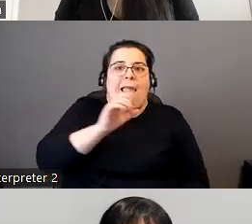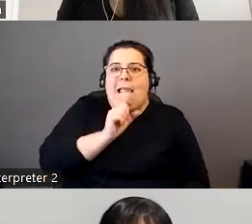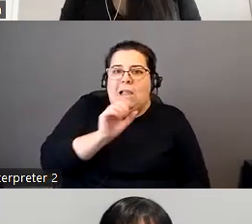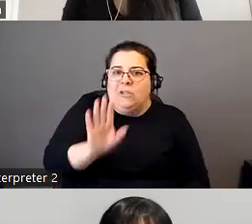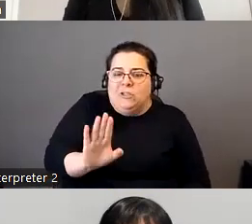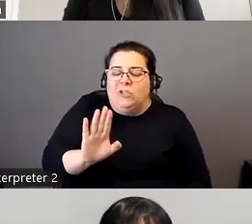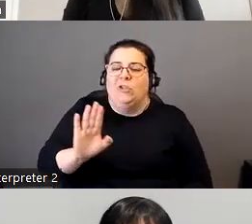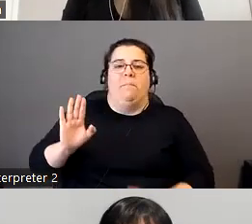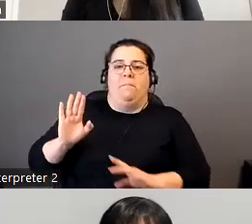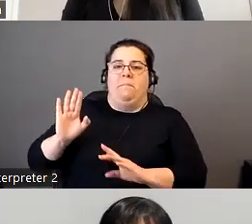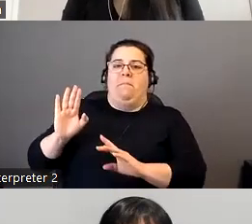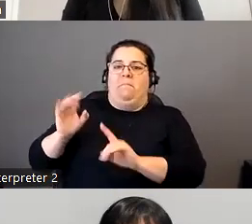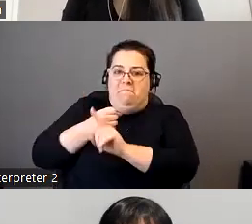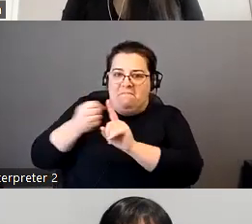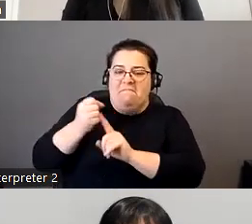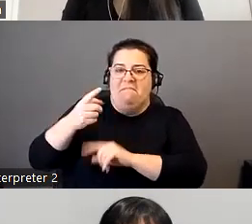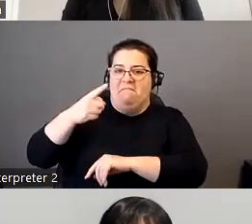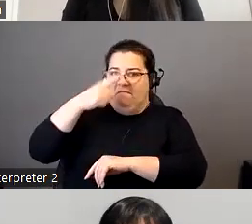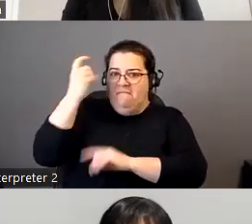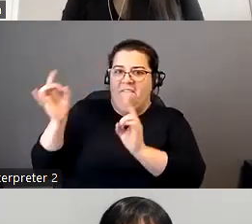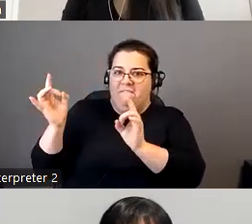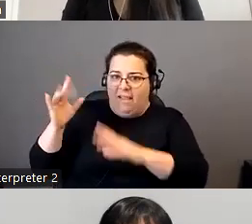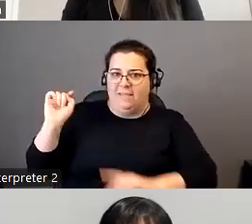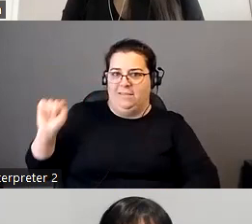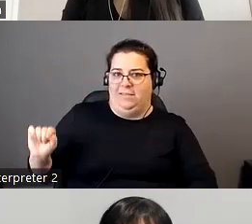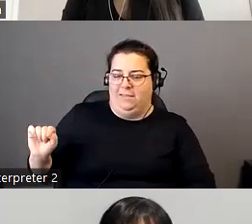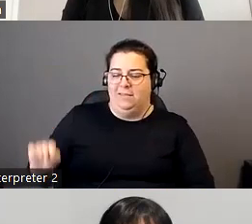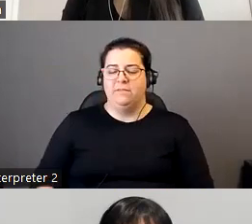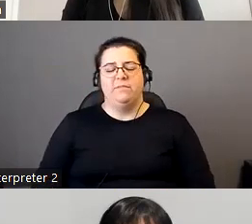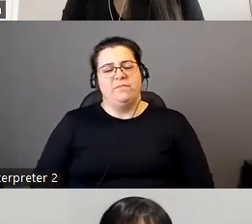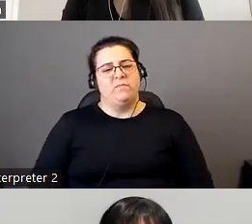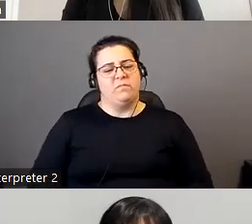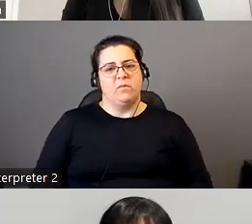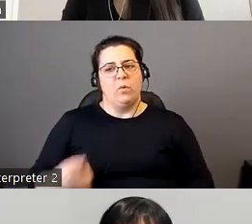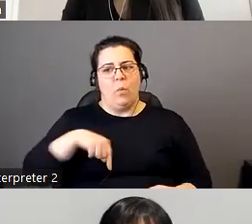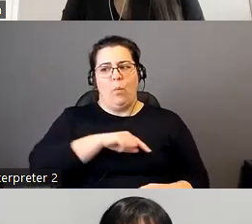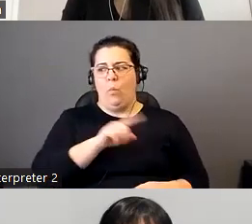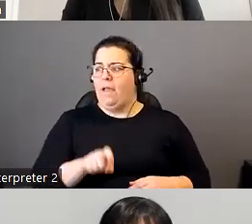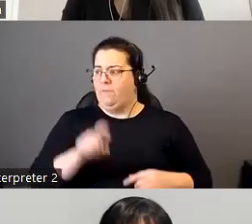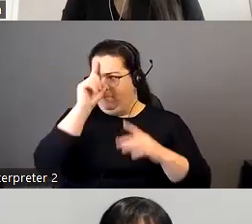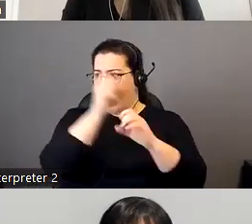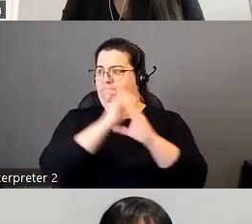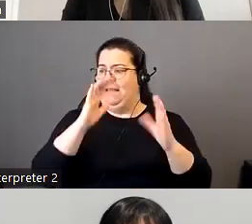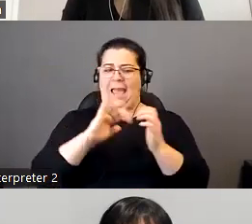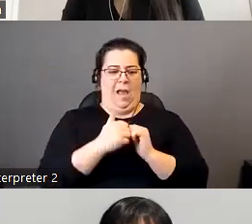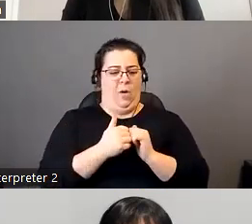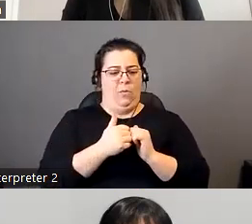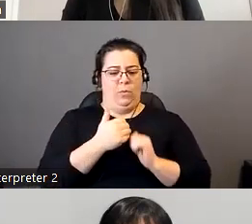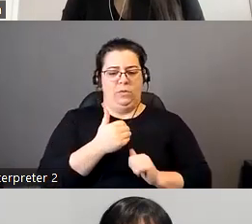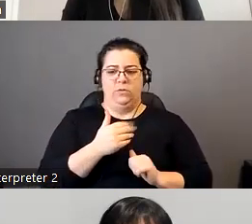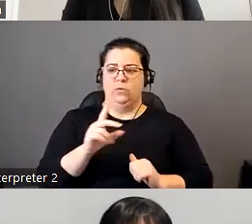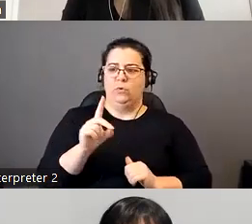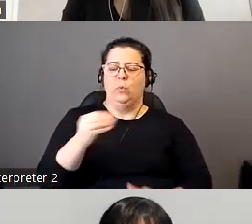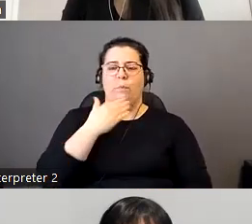finding, asking the question, how can we do better to really kind of tailor